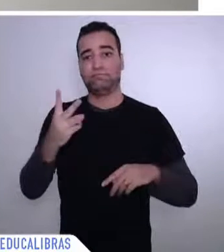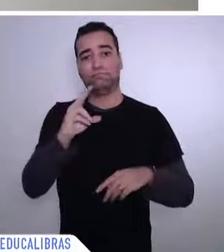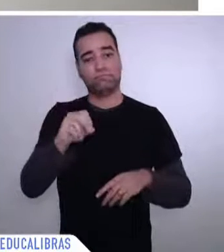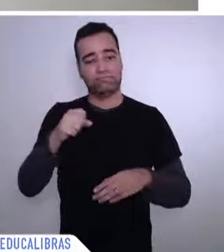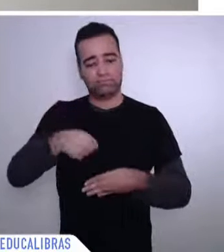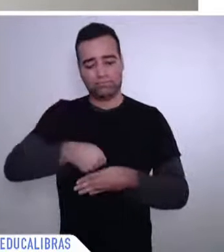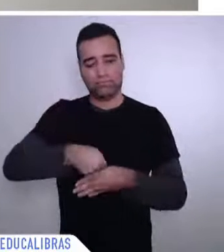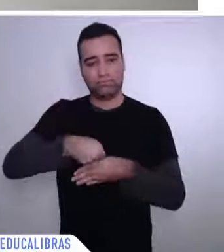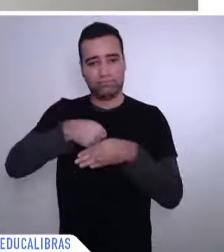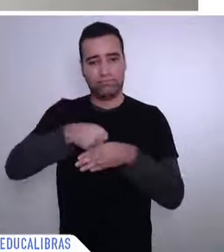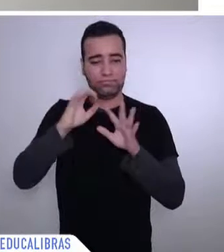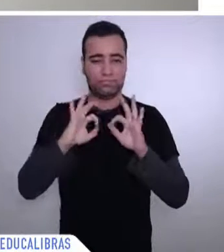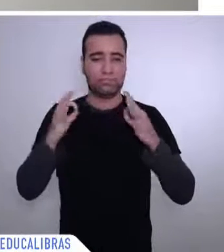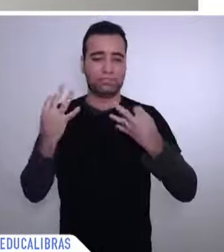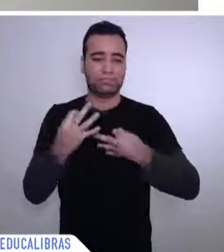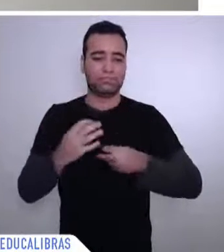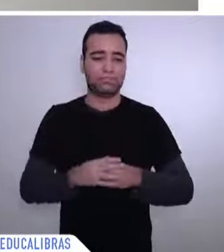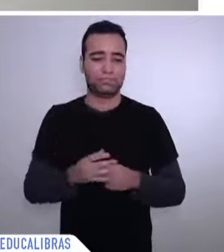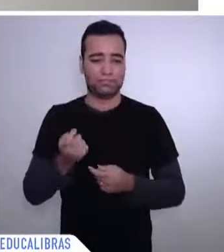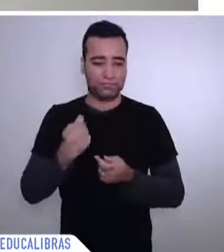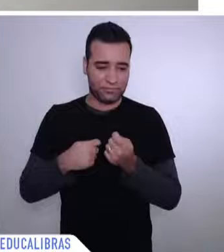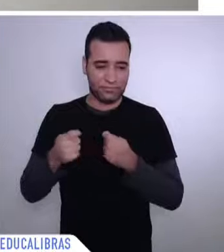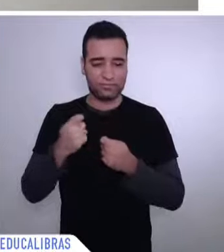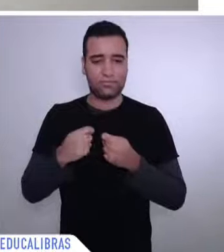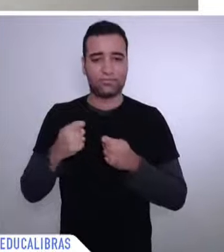Bolsa Família.